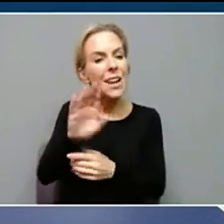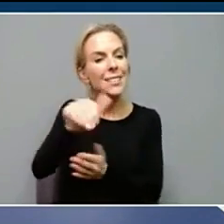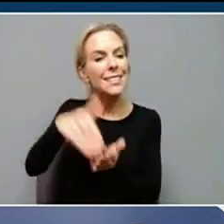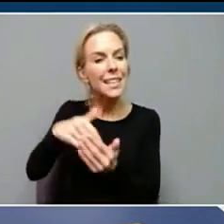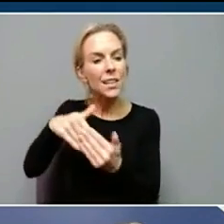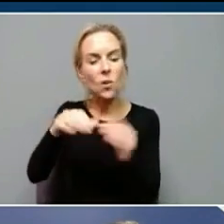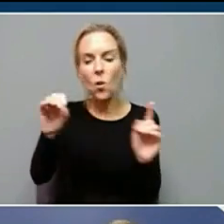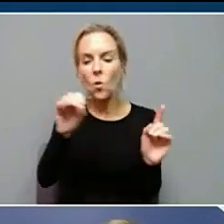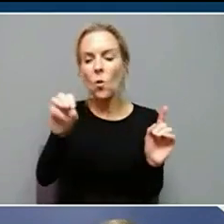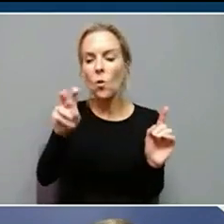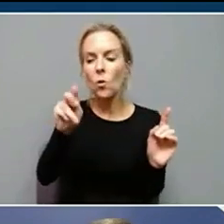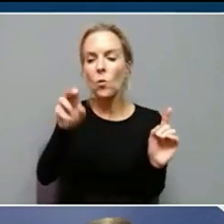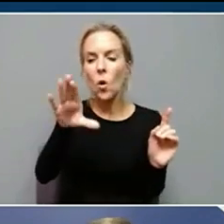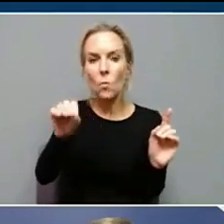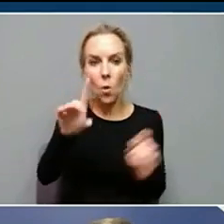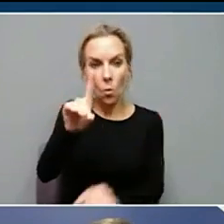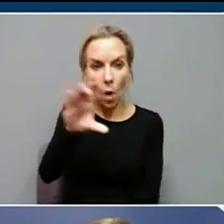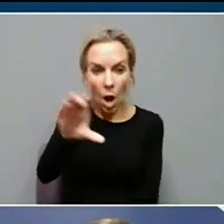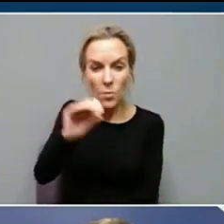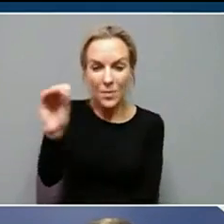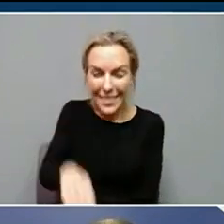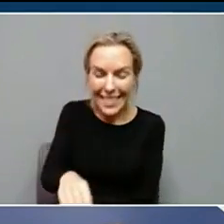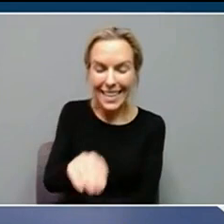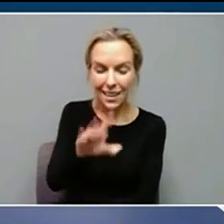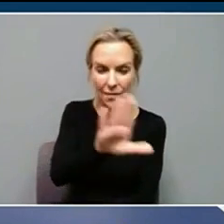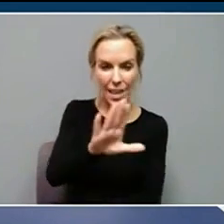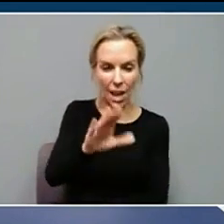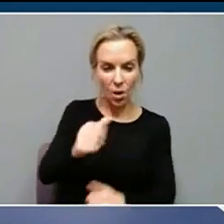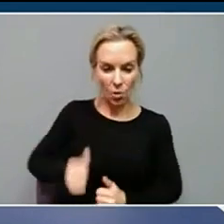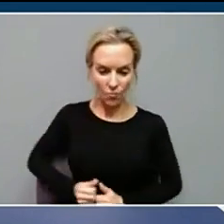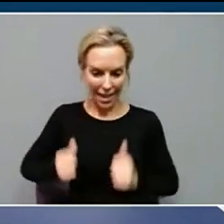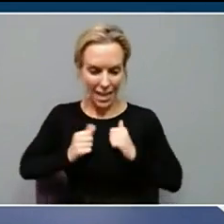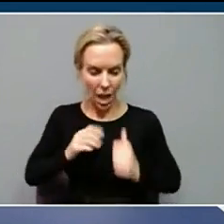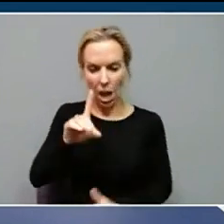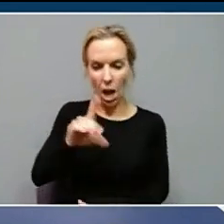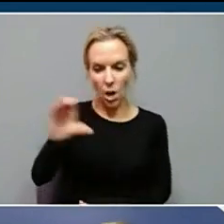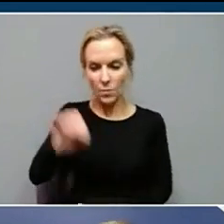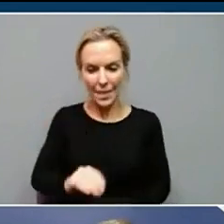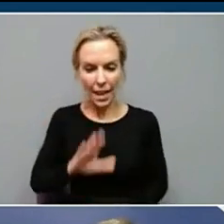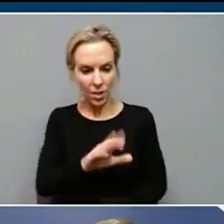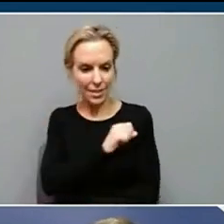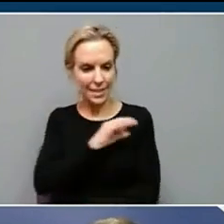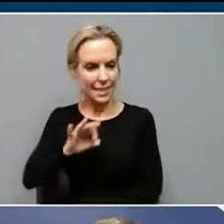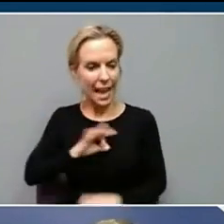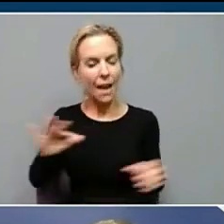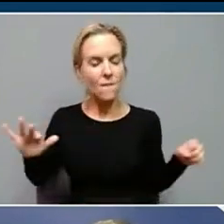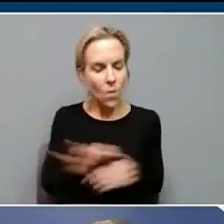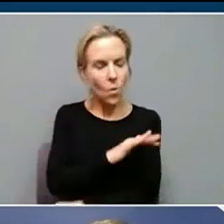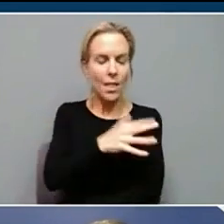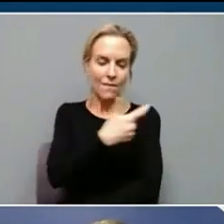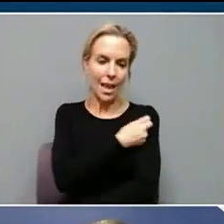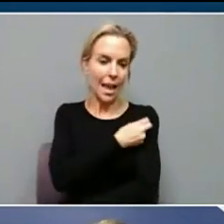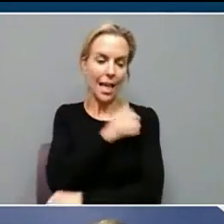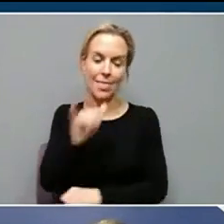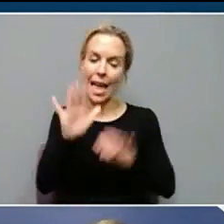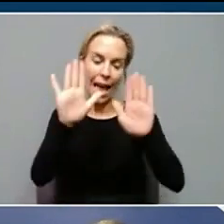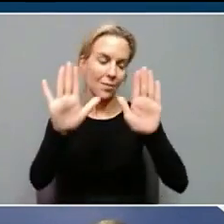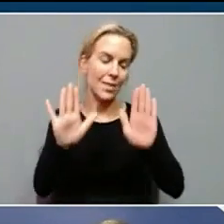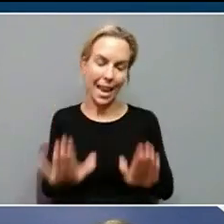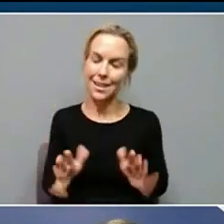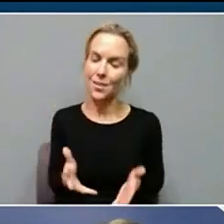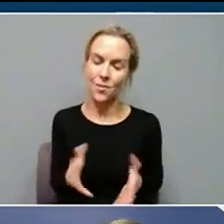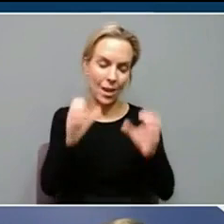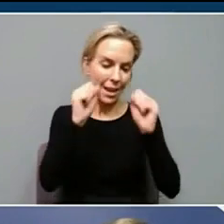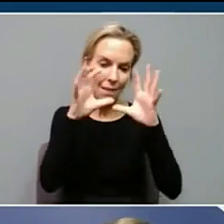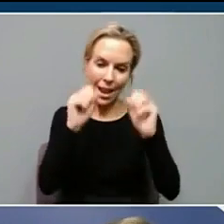100% of their residents, 100% of their staff fully vaccinated. That's outstanding. We got a lot of